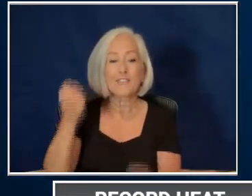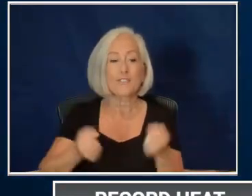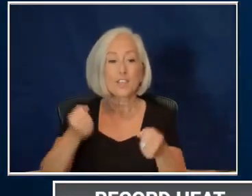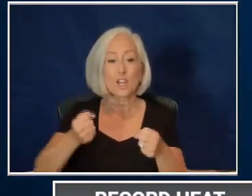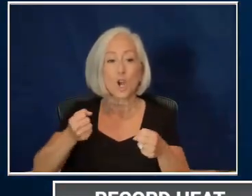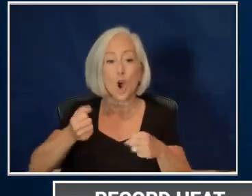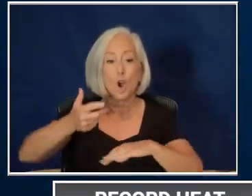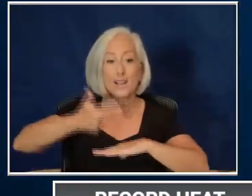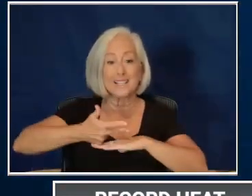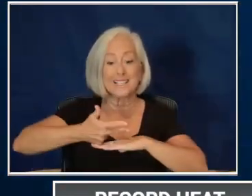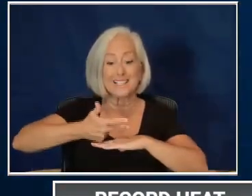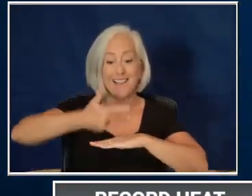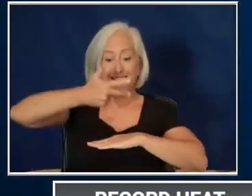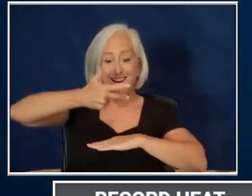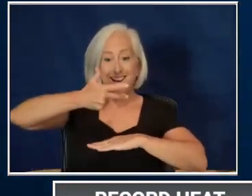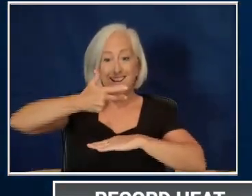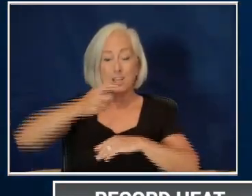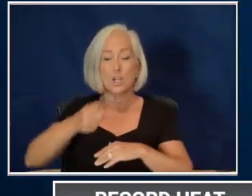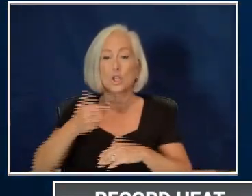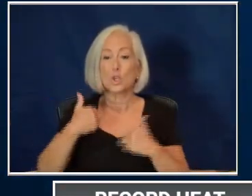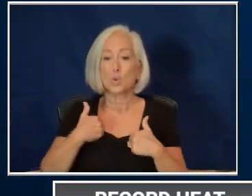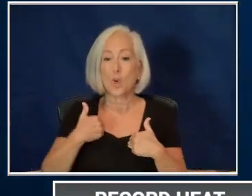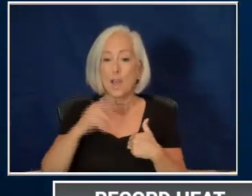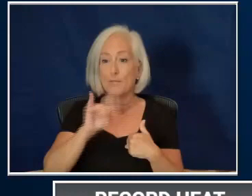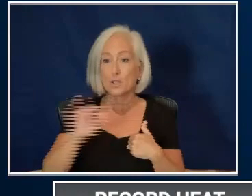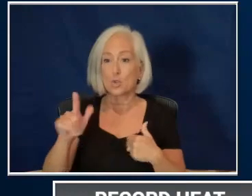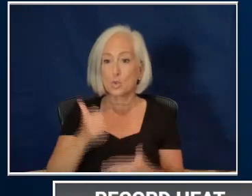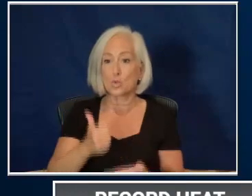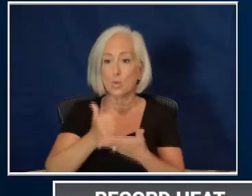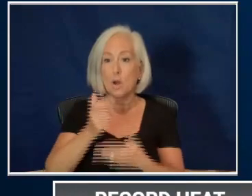have tools to help someone get into the car?